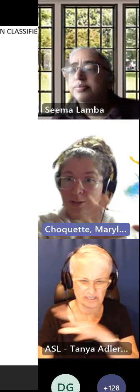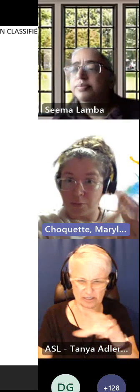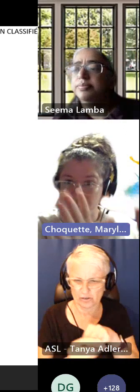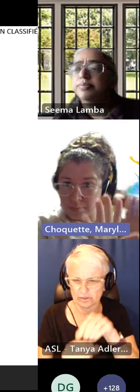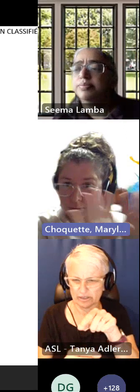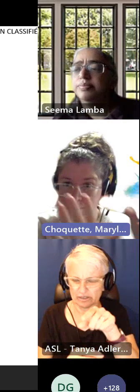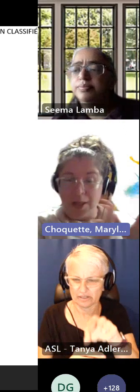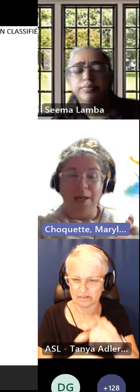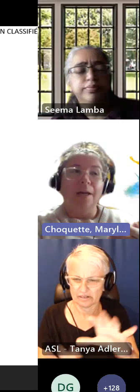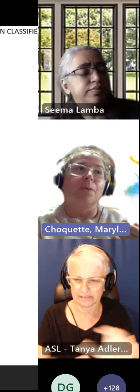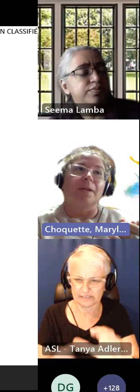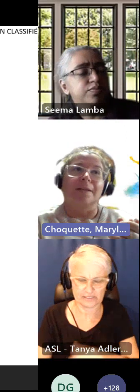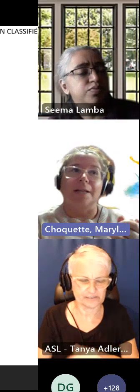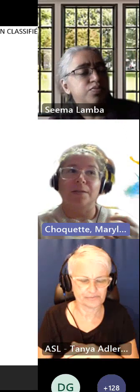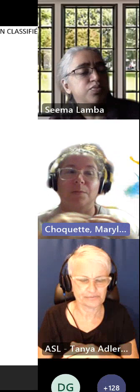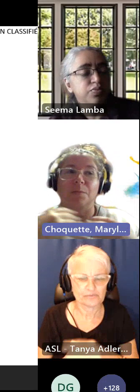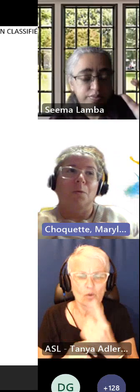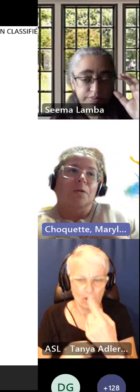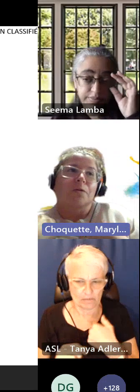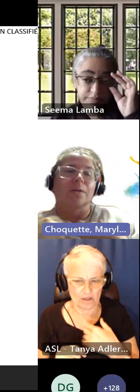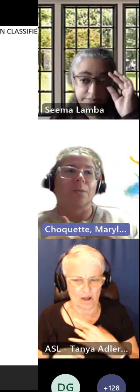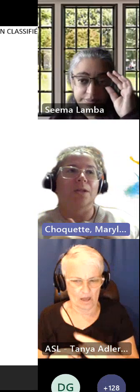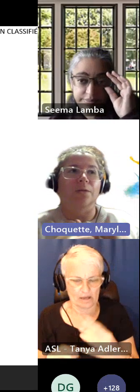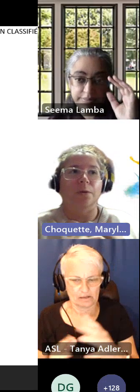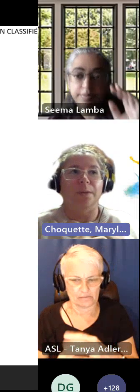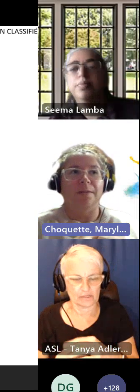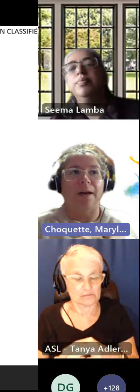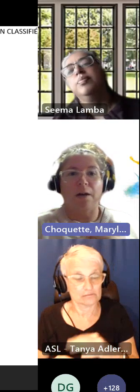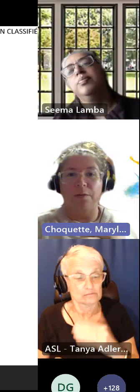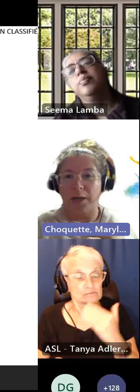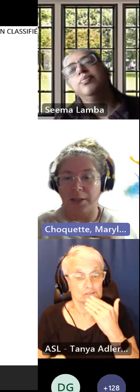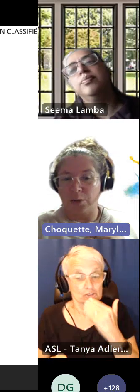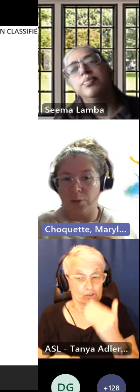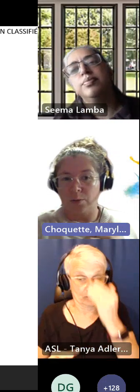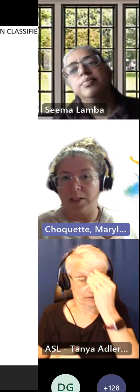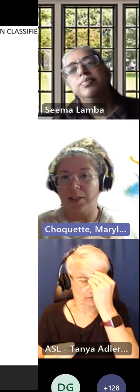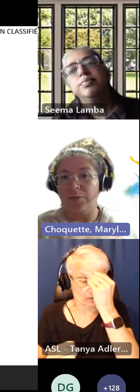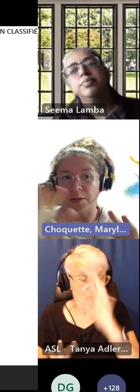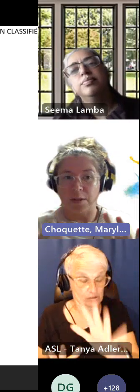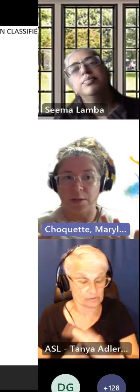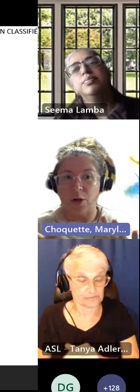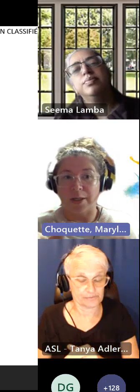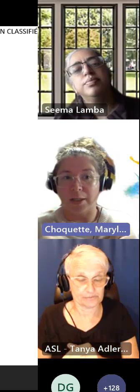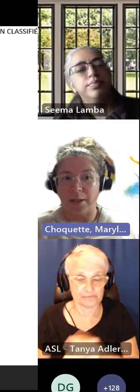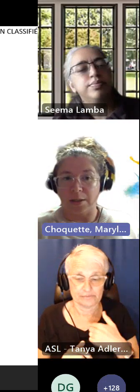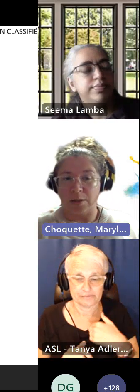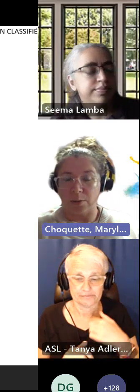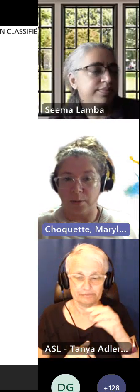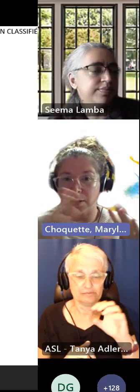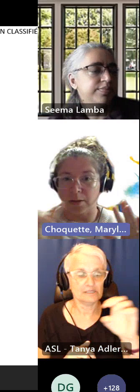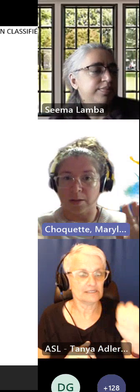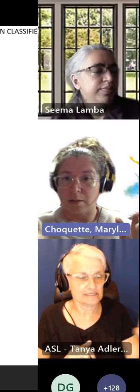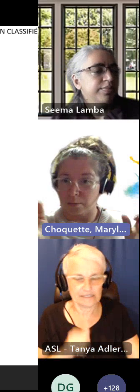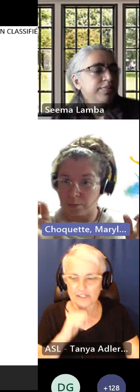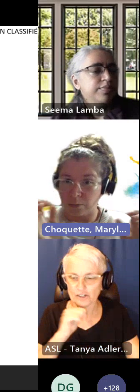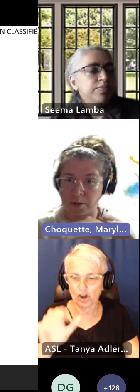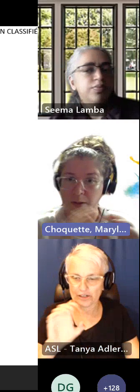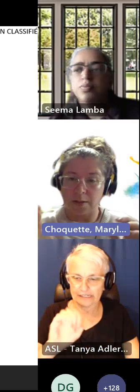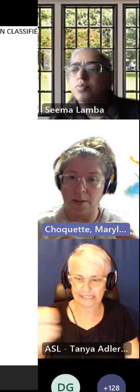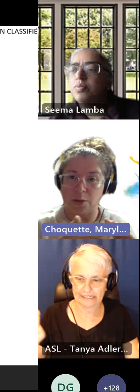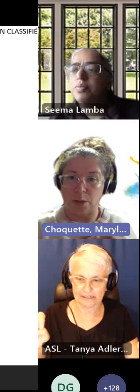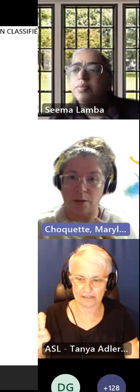specific activities, but that's wonderful information for me to have. I do EE versus non-EE. So